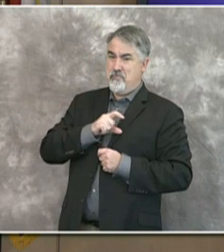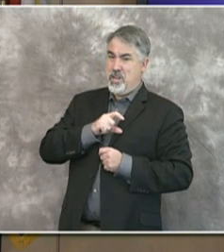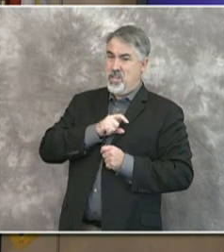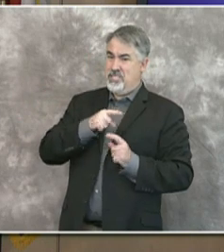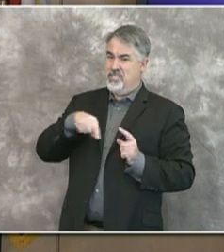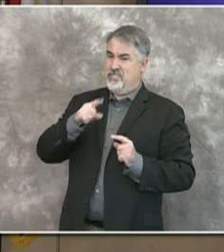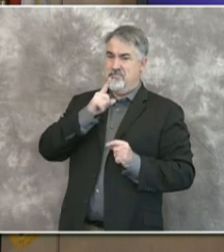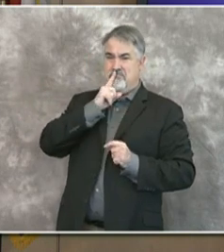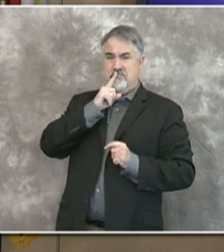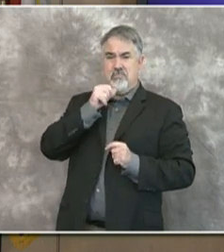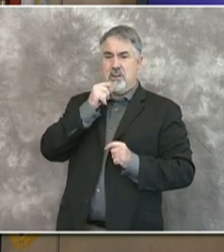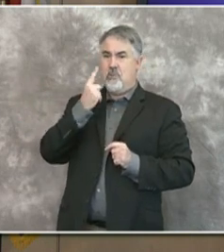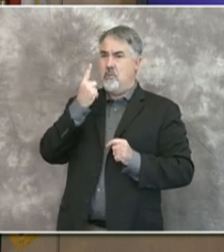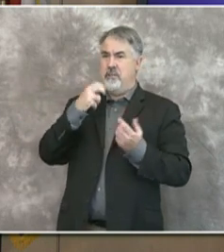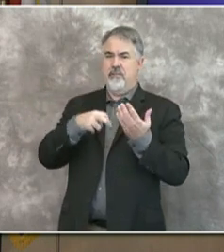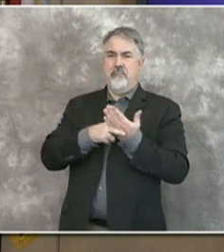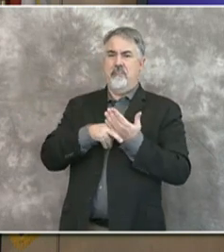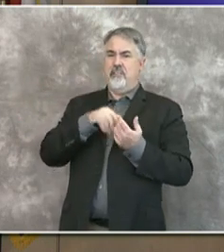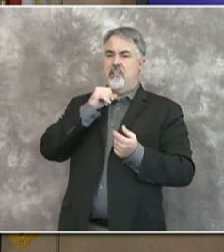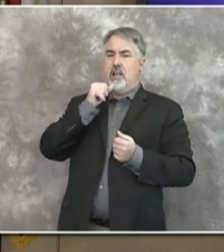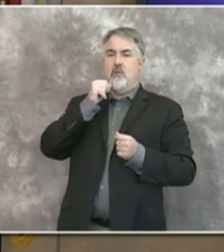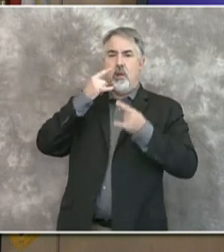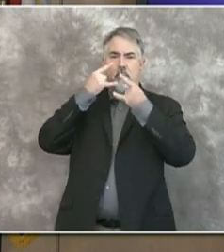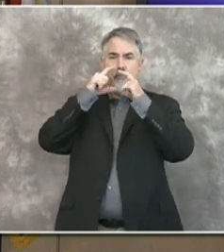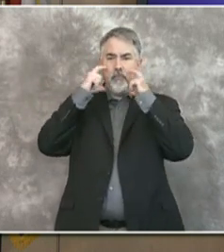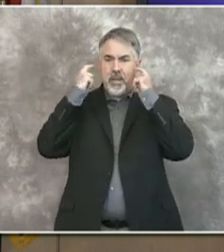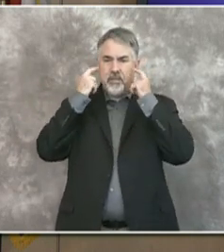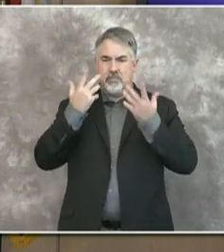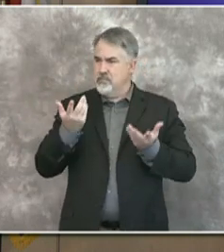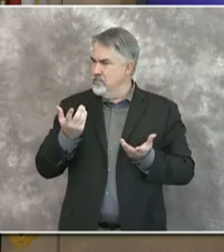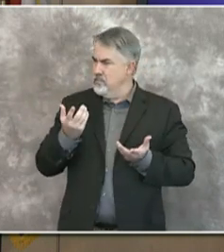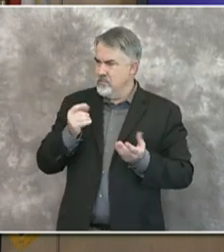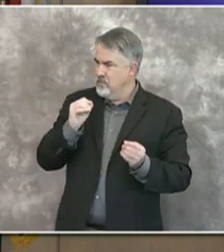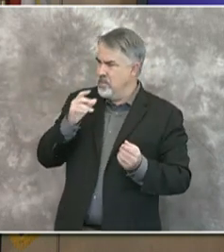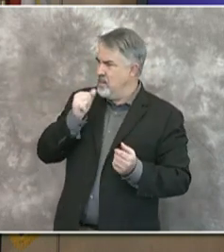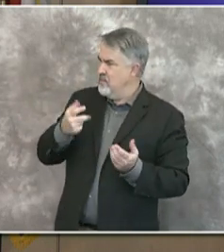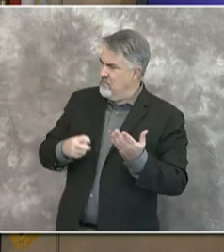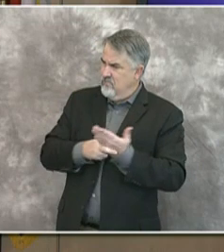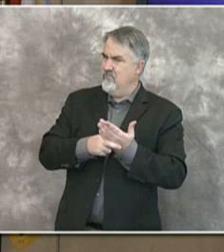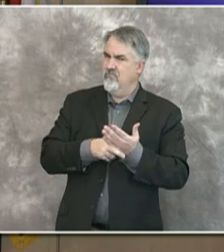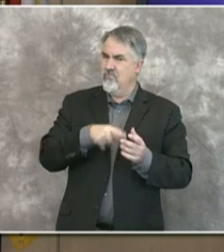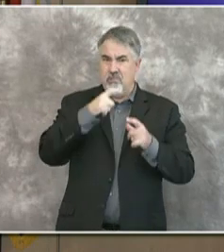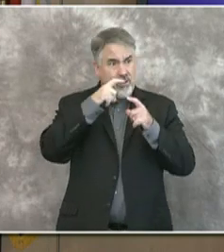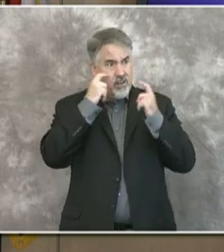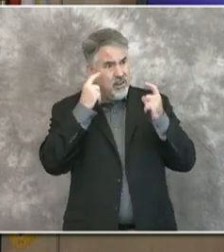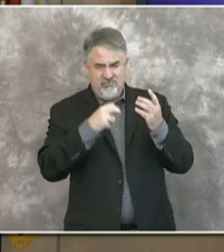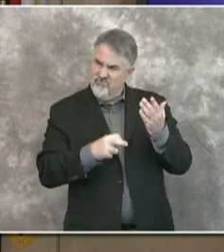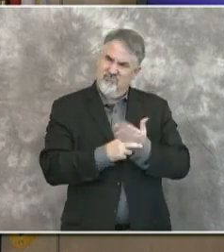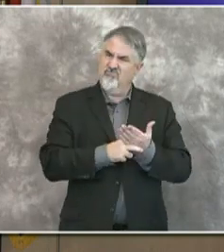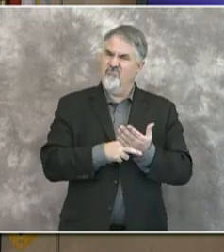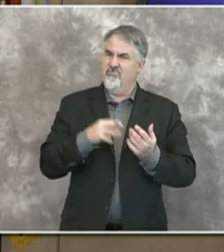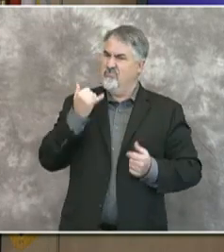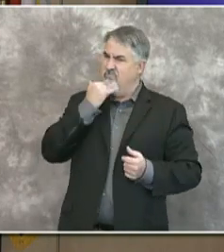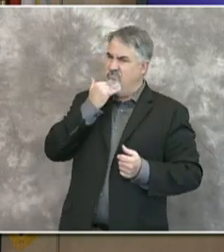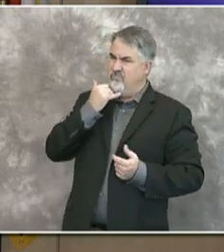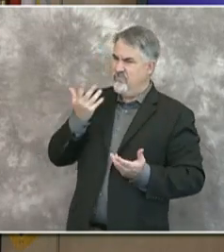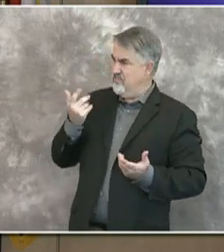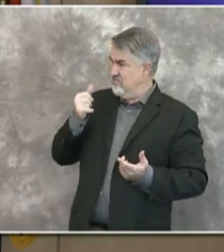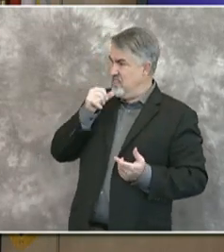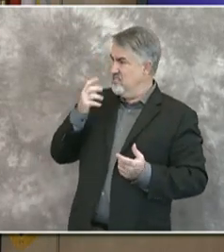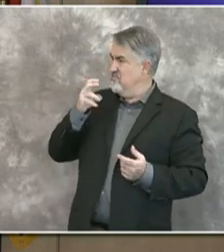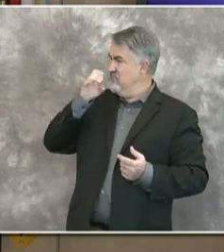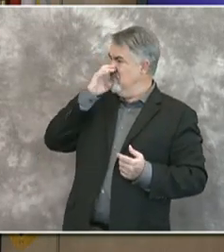a single citation for not wearing a face mask. So if we're not enforcing that order, how can we reopen safely?